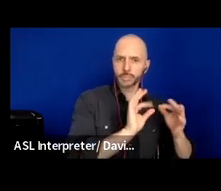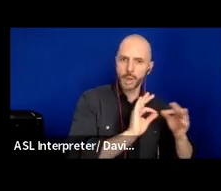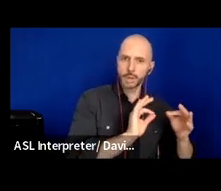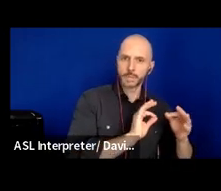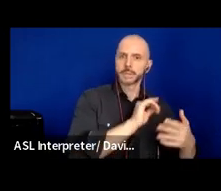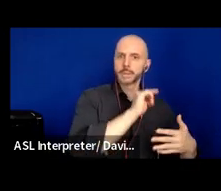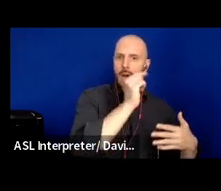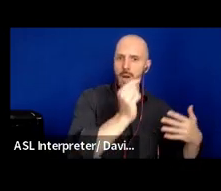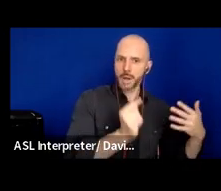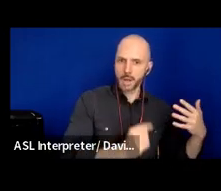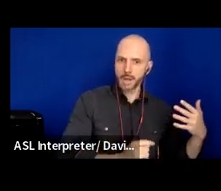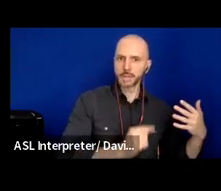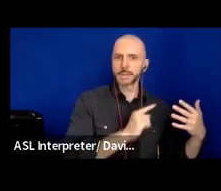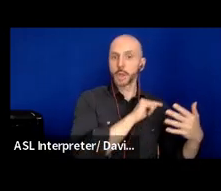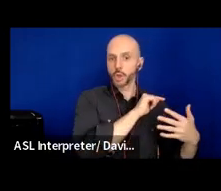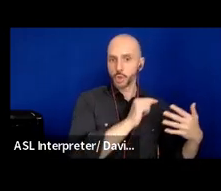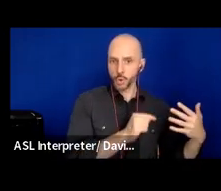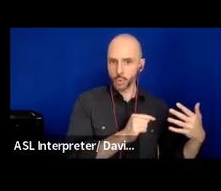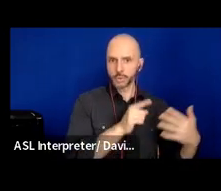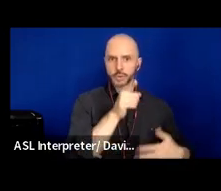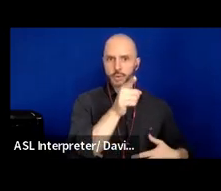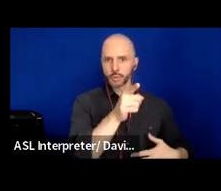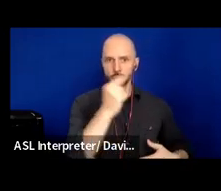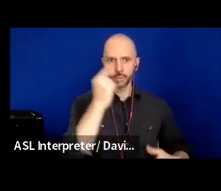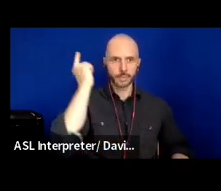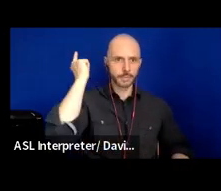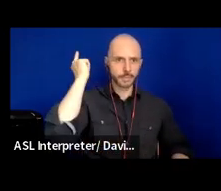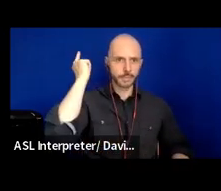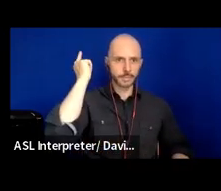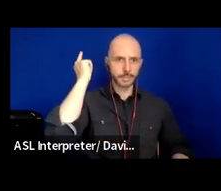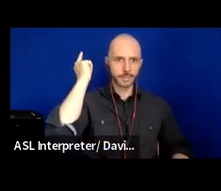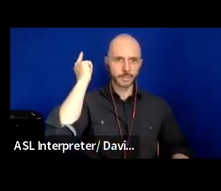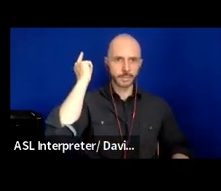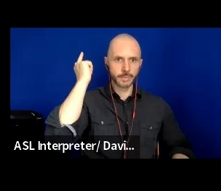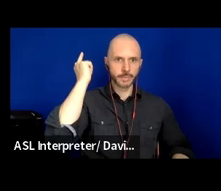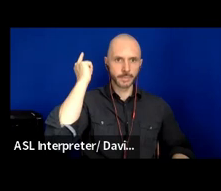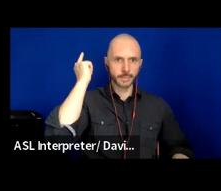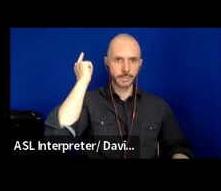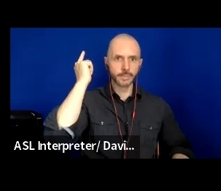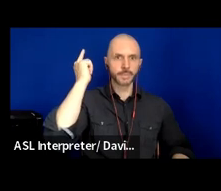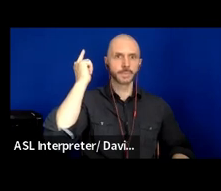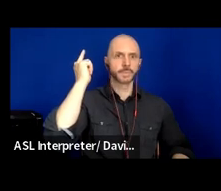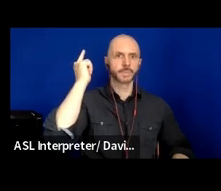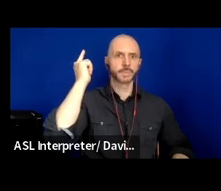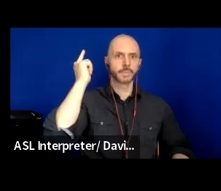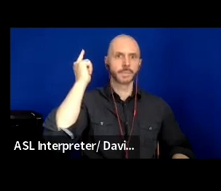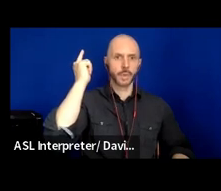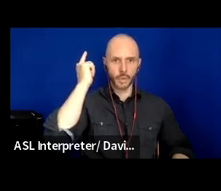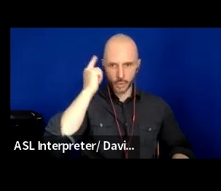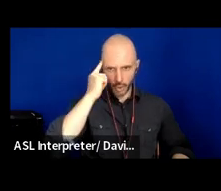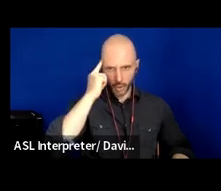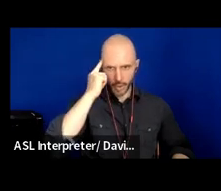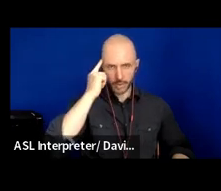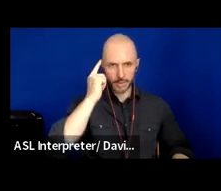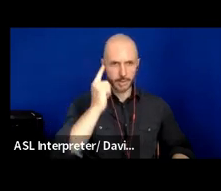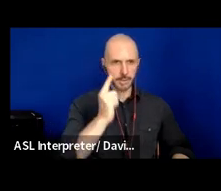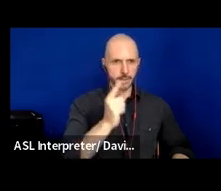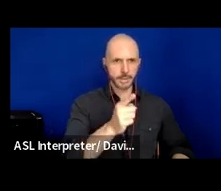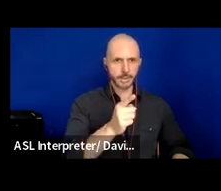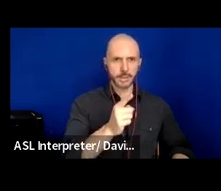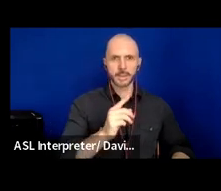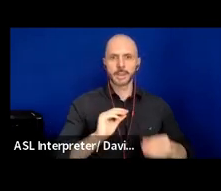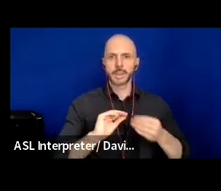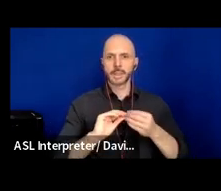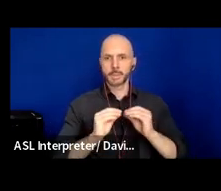questions are if you've ever thought of these areas of privilege before. So one, I've never thought, sorry, one should have